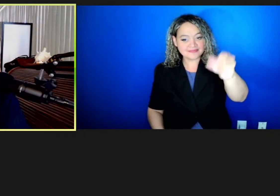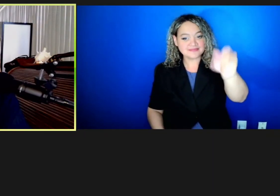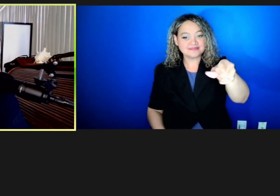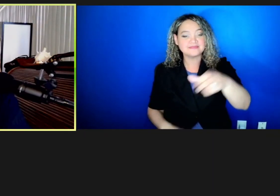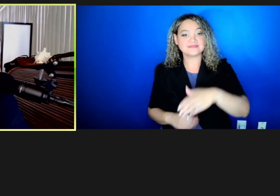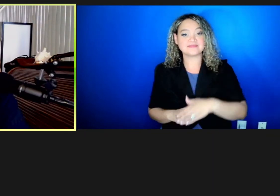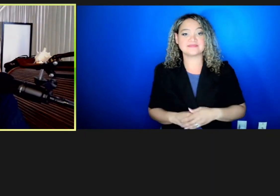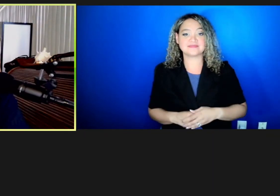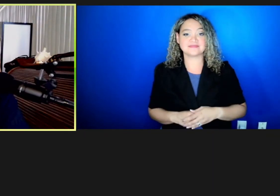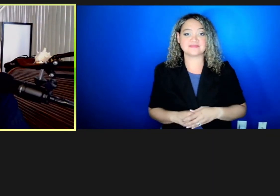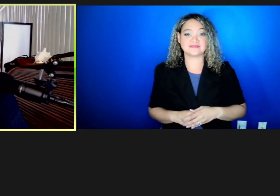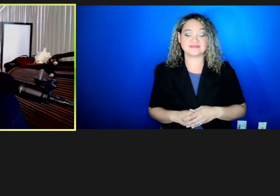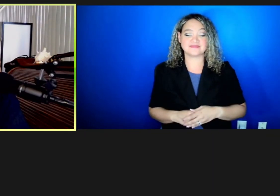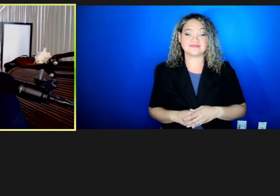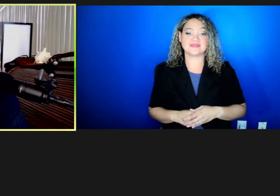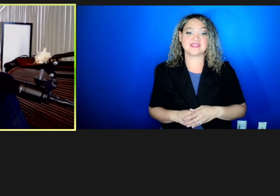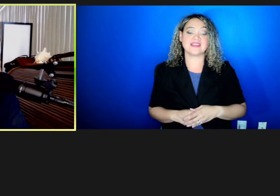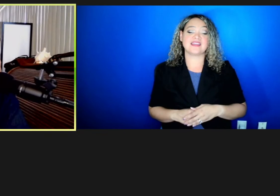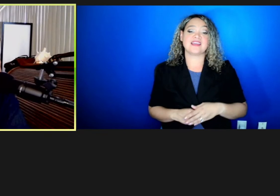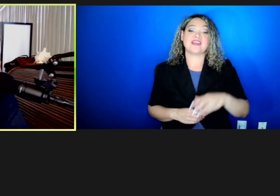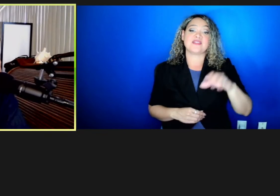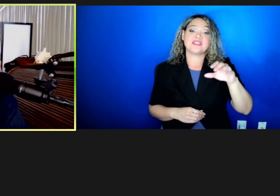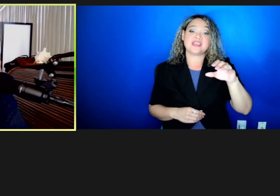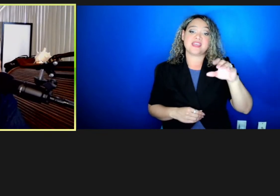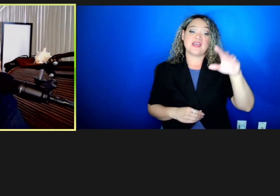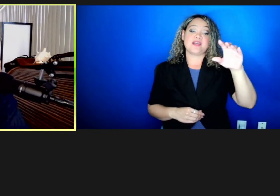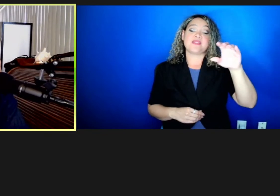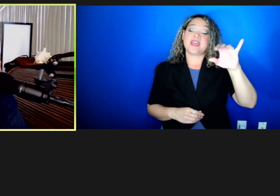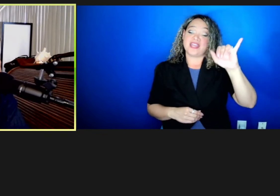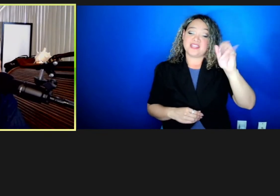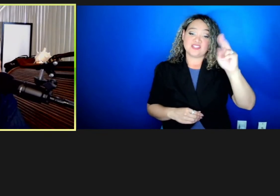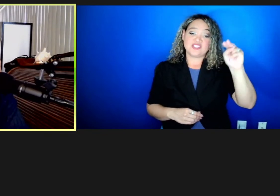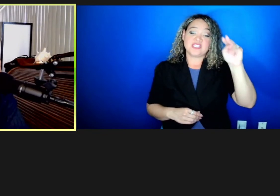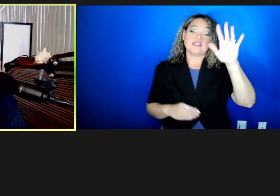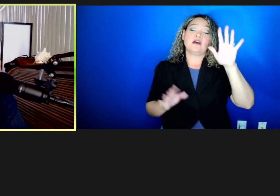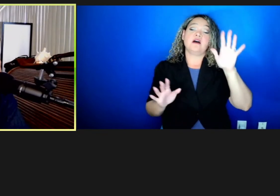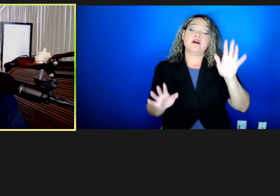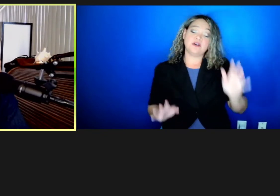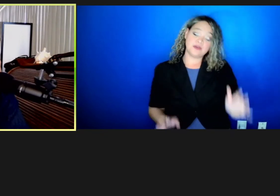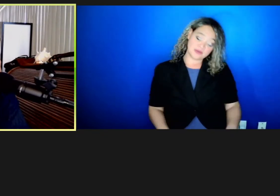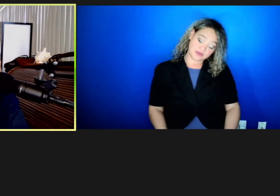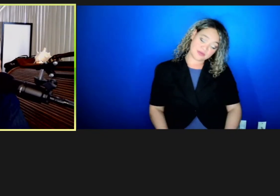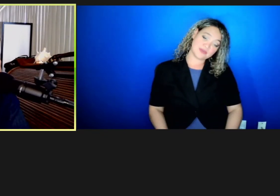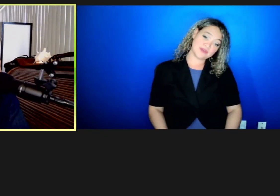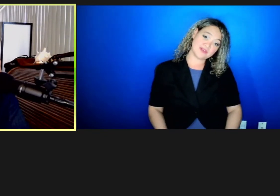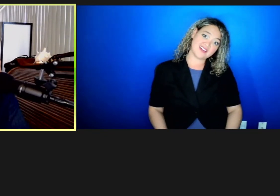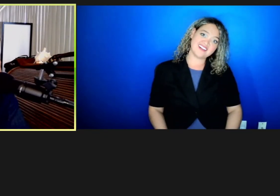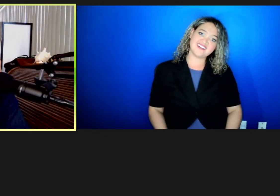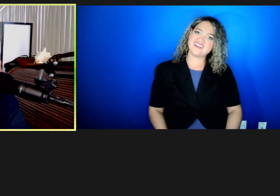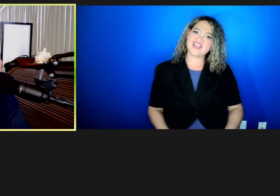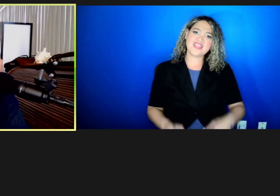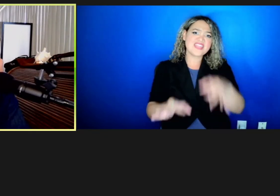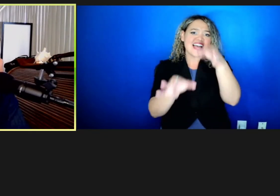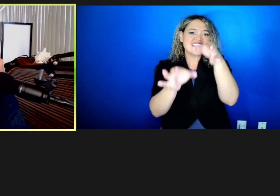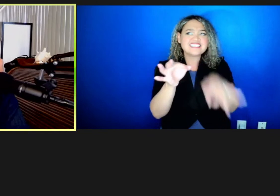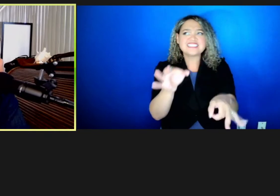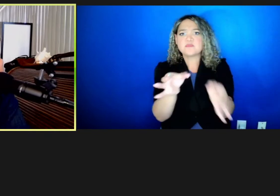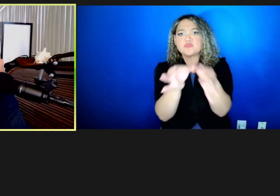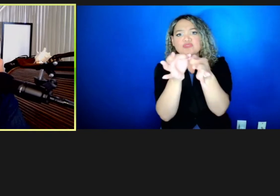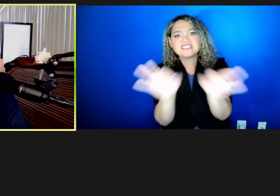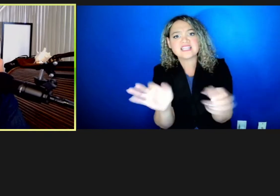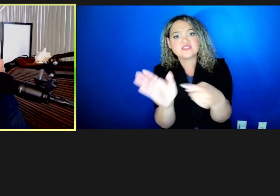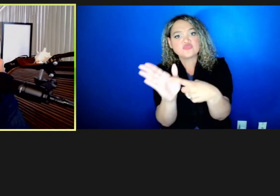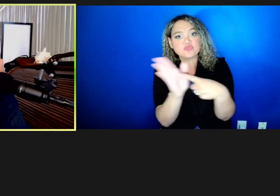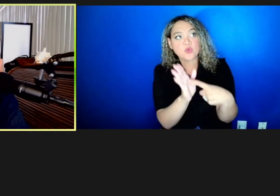a final time, and then her hand came to rest on her leg. This simple sentence had required